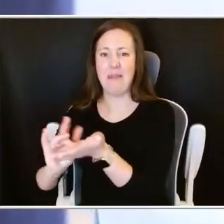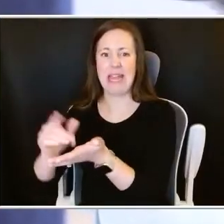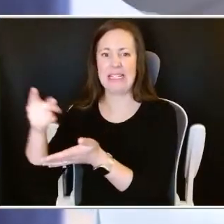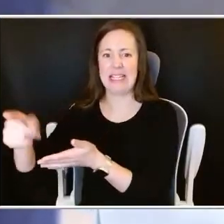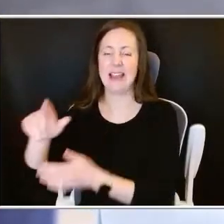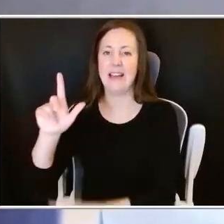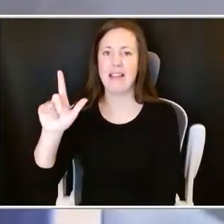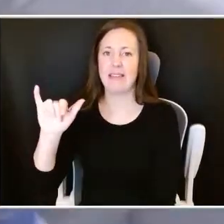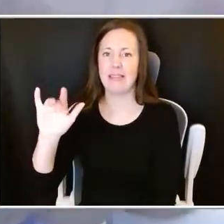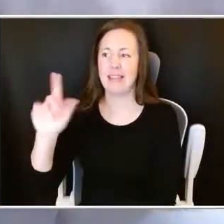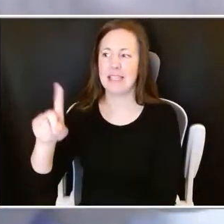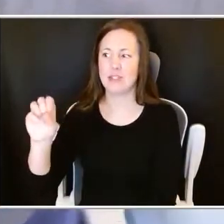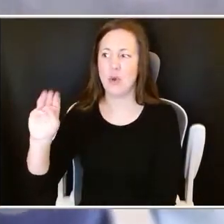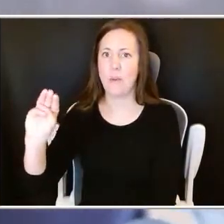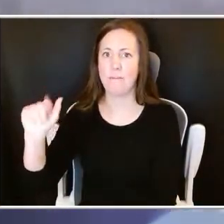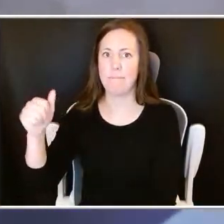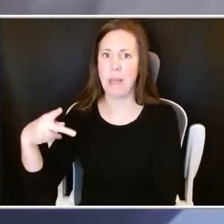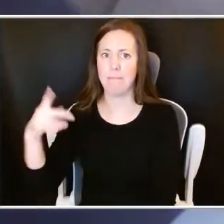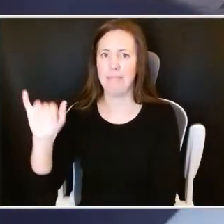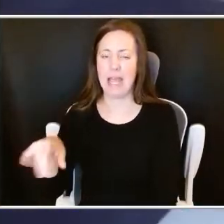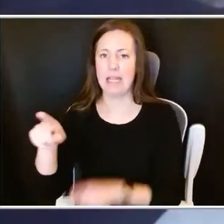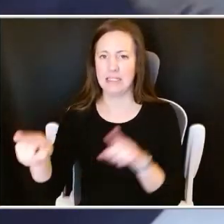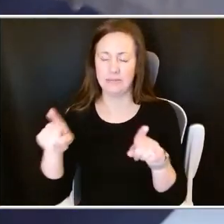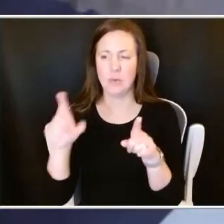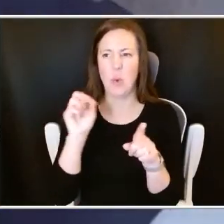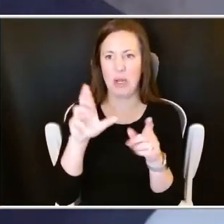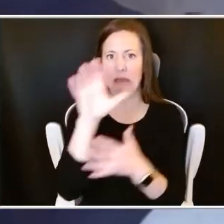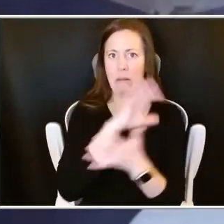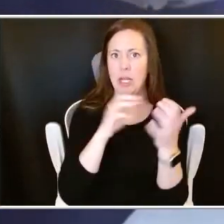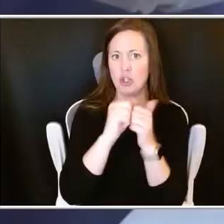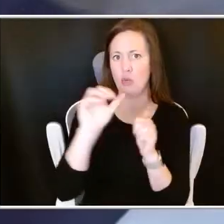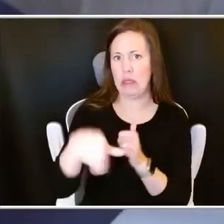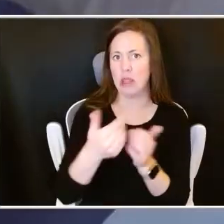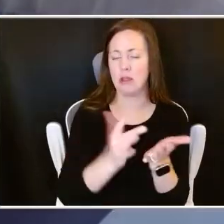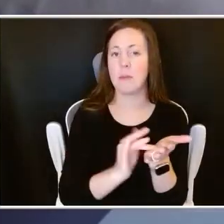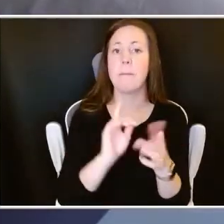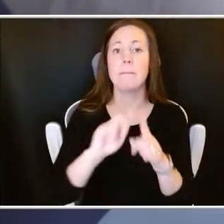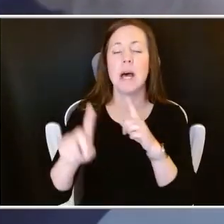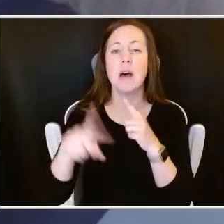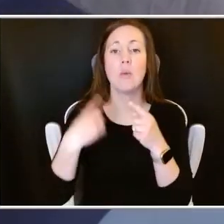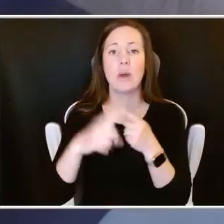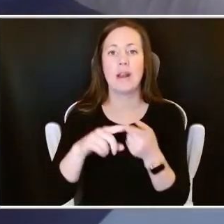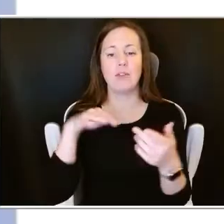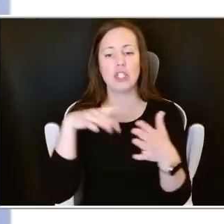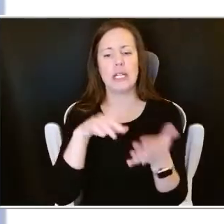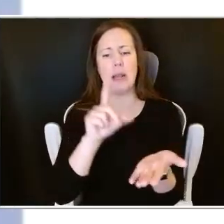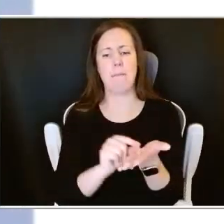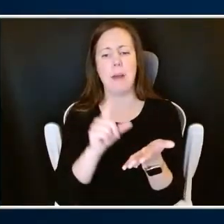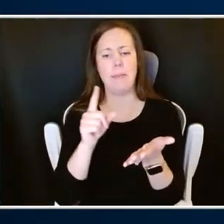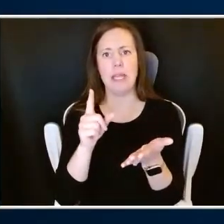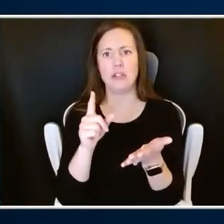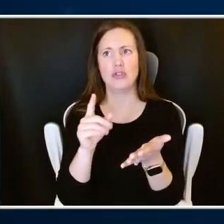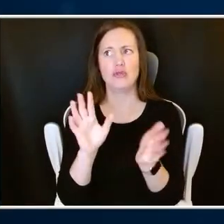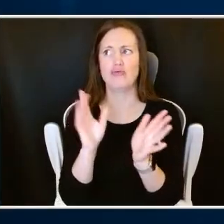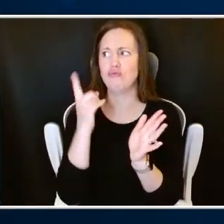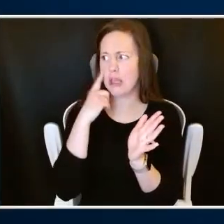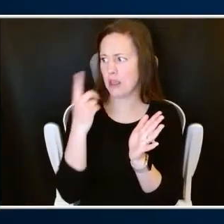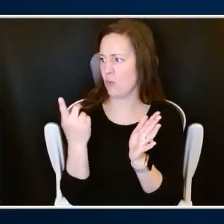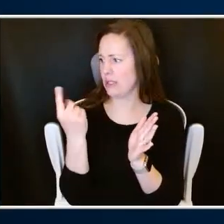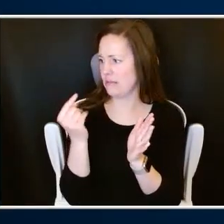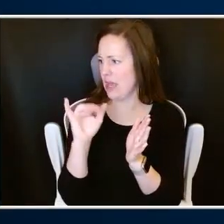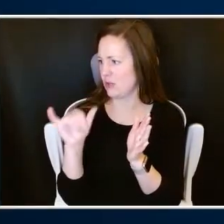atezolizumab. And what we found when the study was published this year, I think it was last